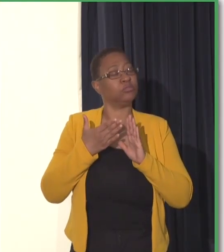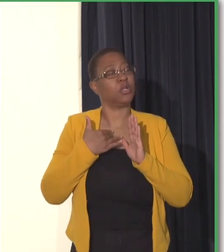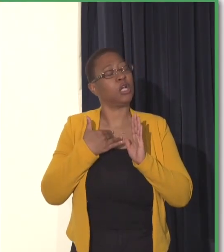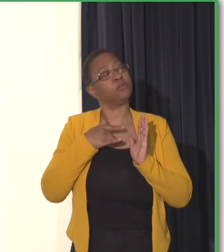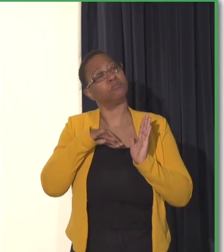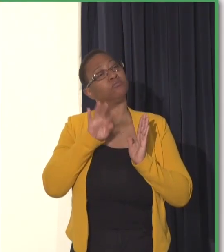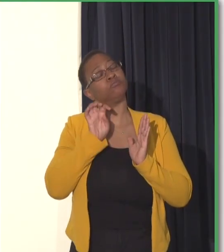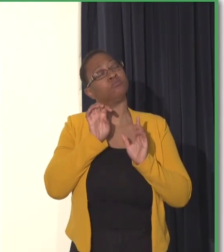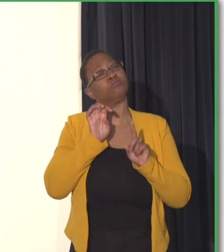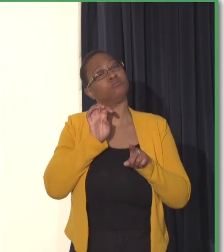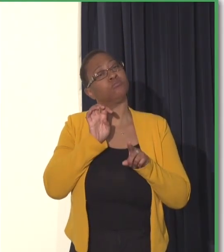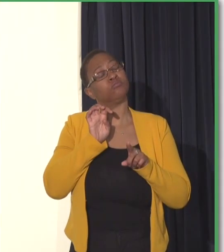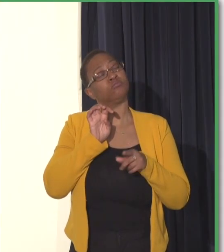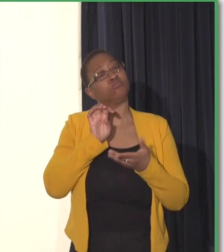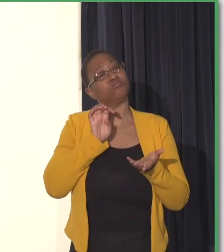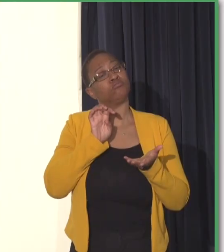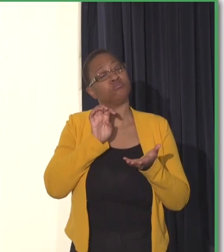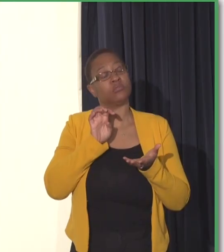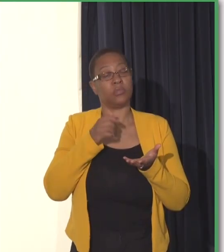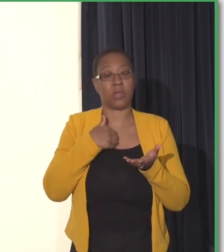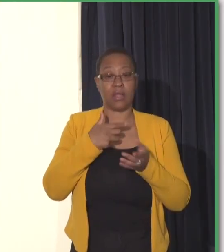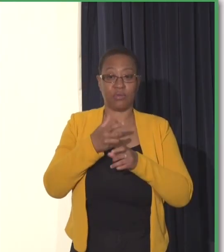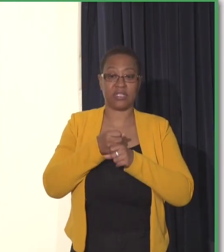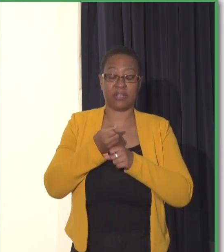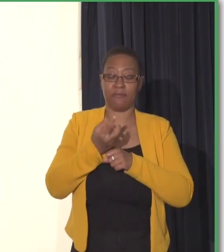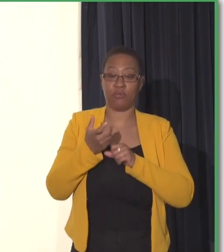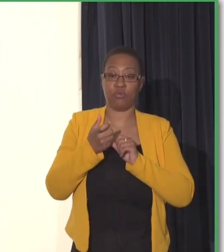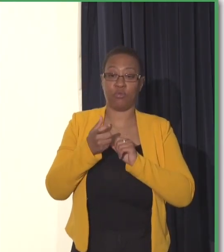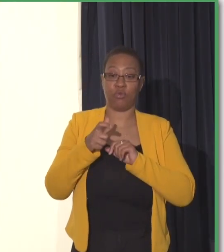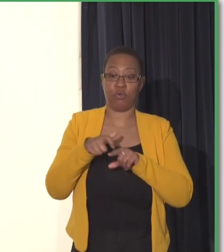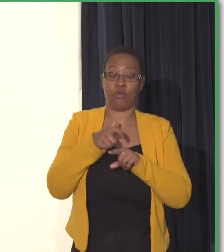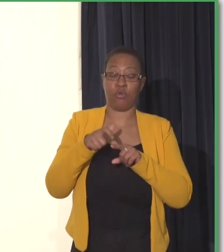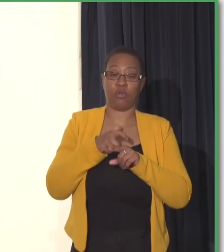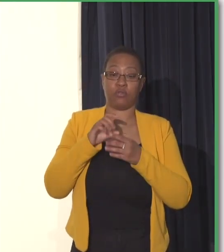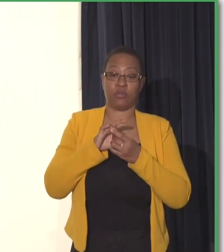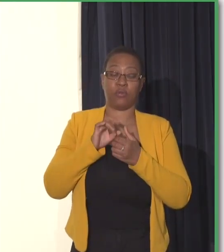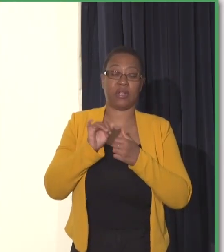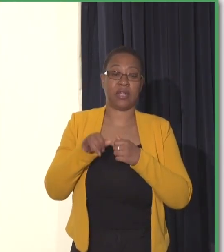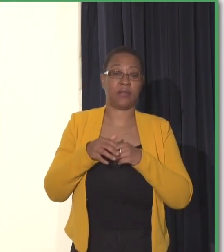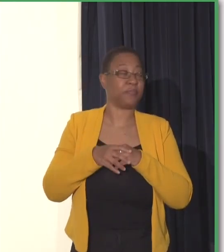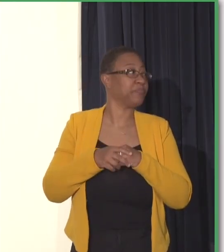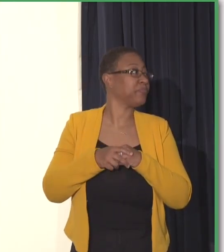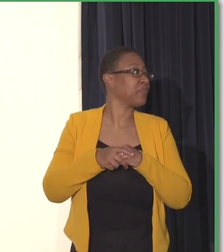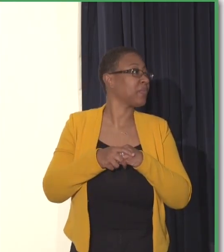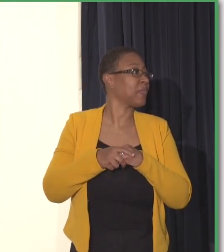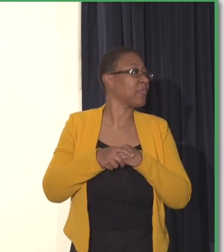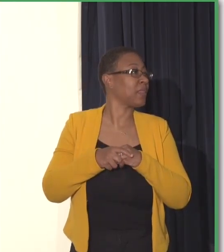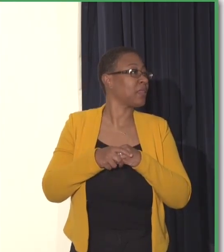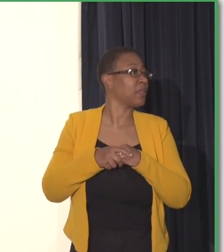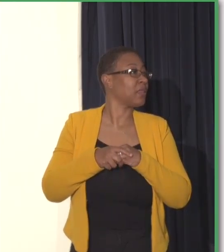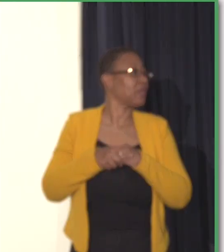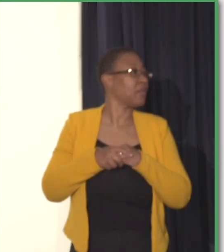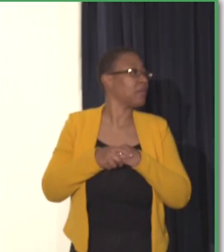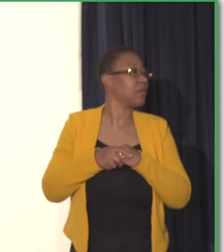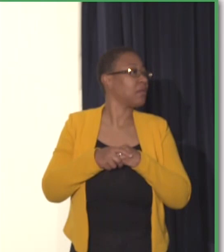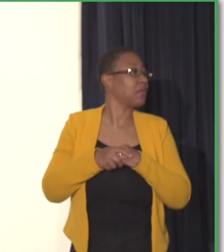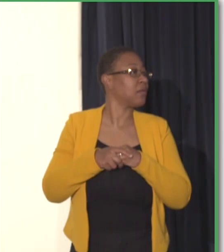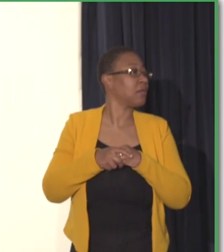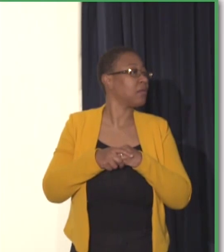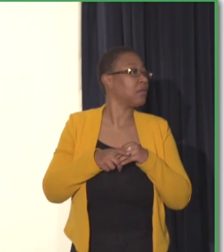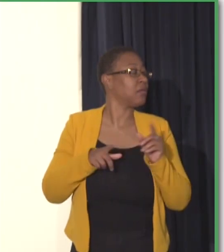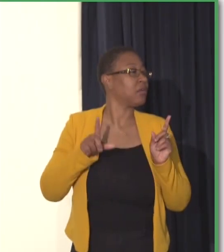about that as well. I know I received a couple of phone calls. And I remember, I think 2016, I